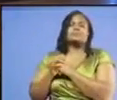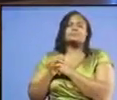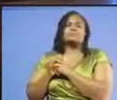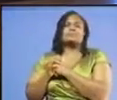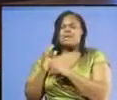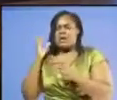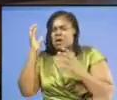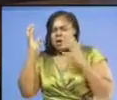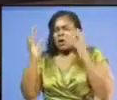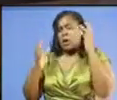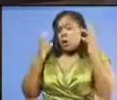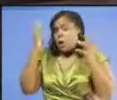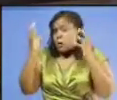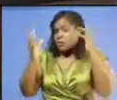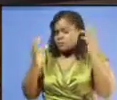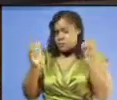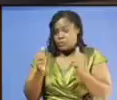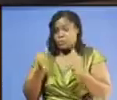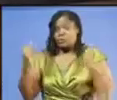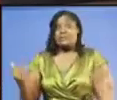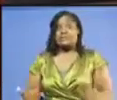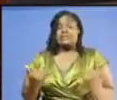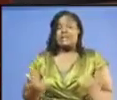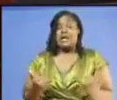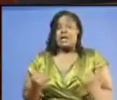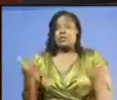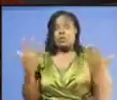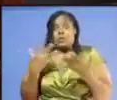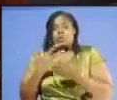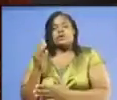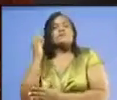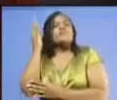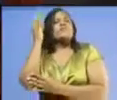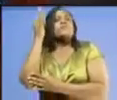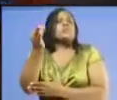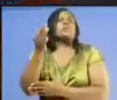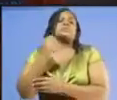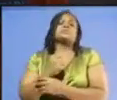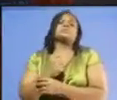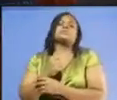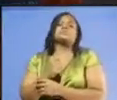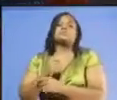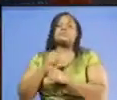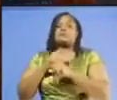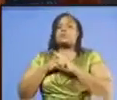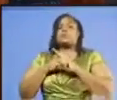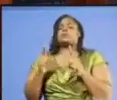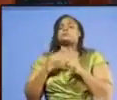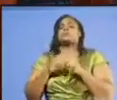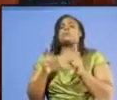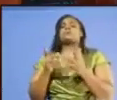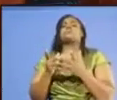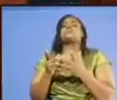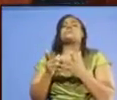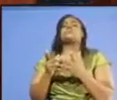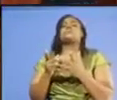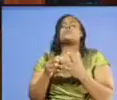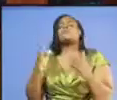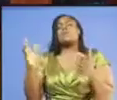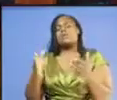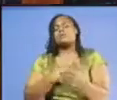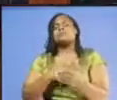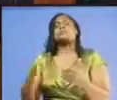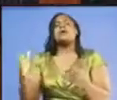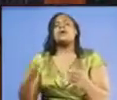perplexed by the present, afraid of the future. But Jason Crabb has a